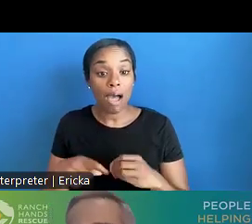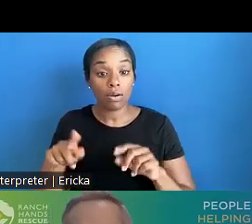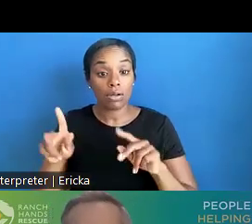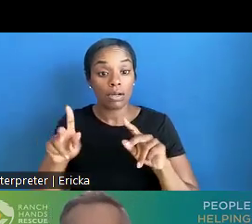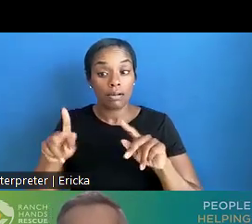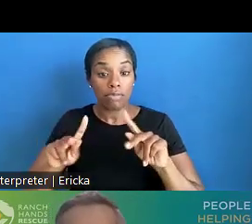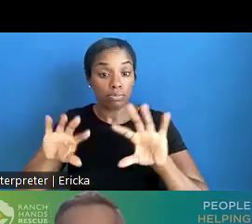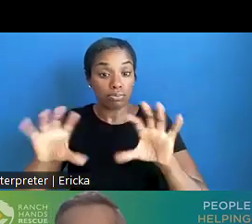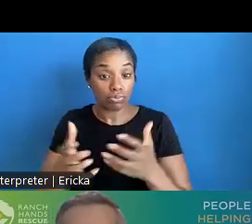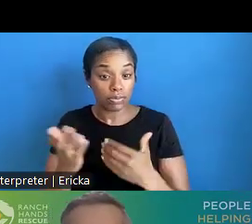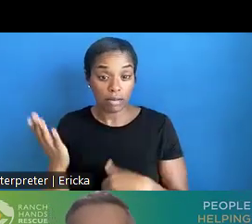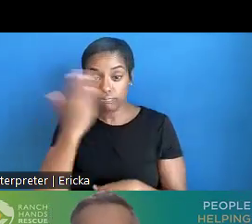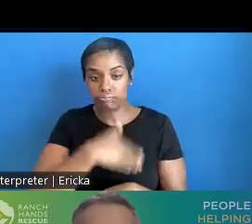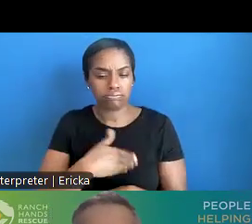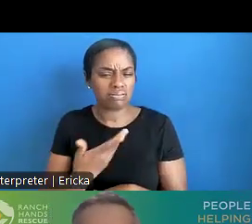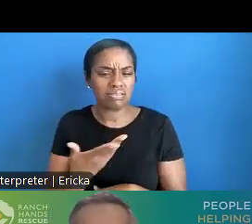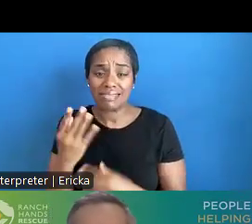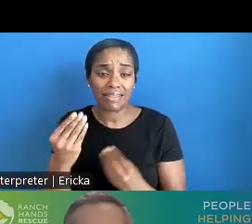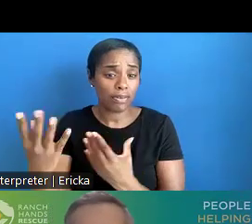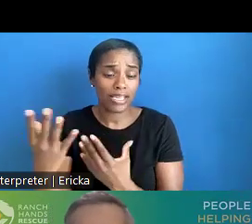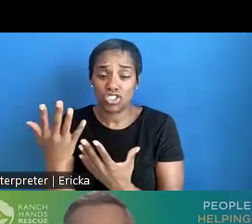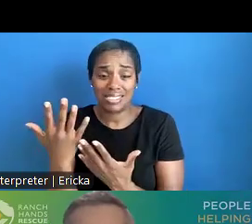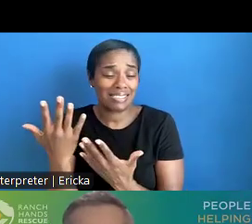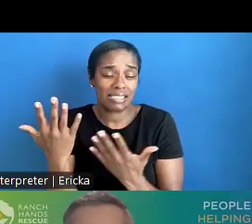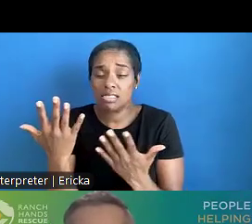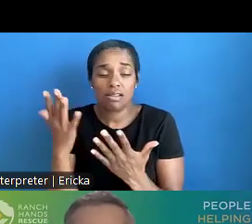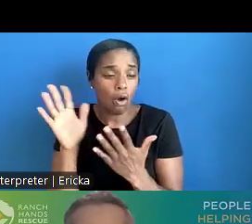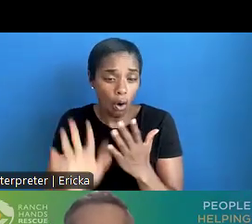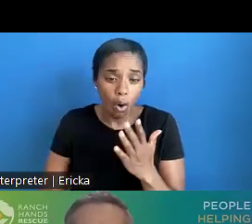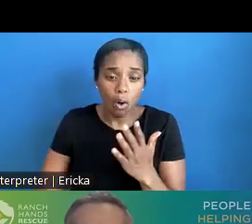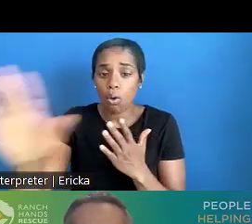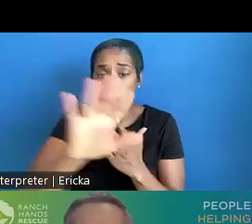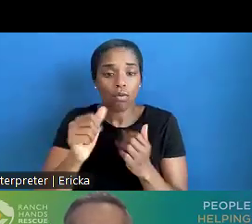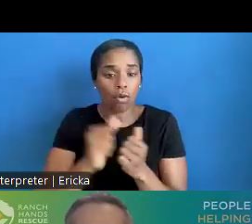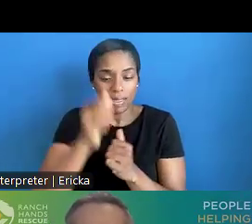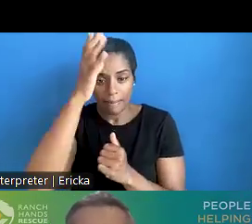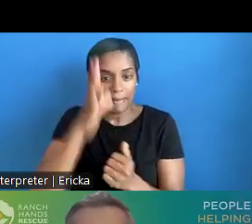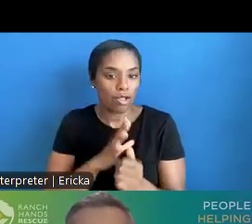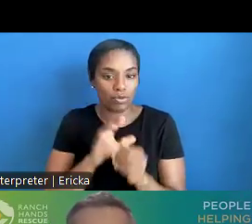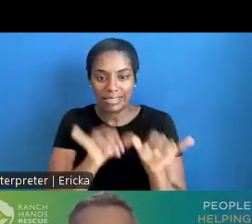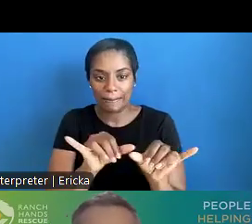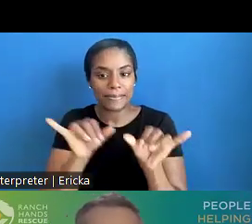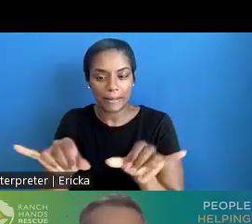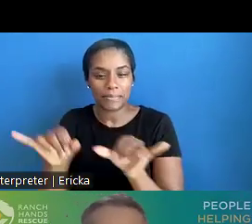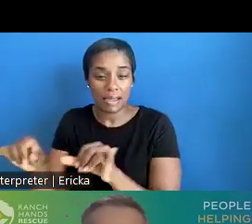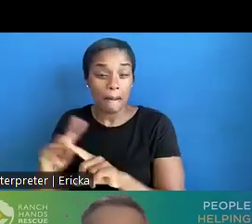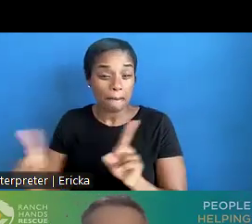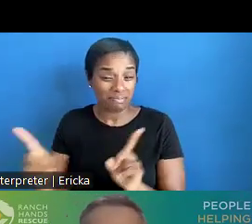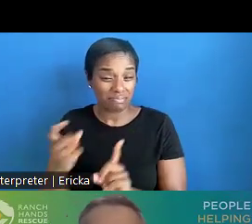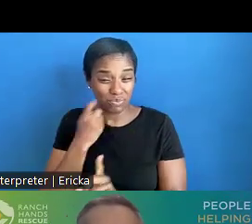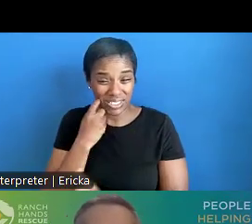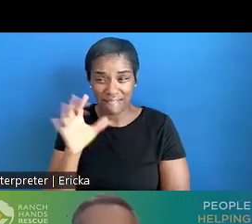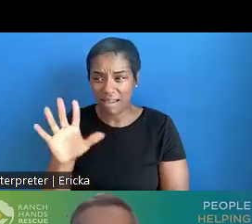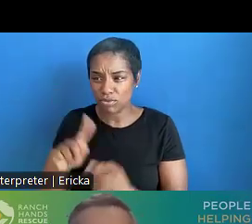is everywhere when it comes to males. It's really all over the map. However, in the last